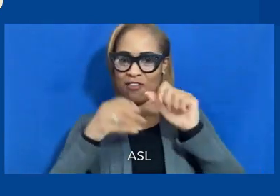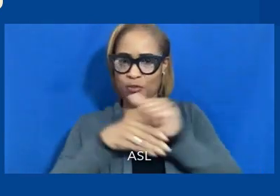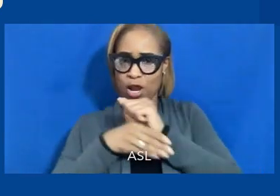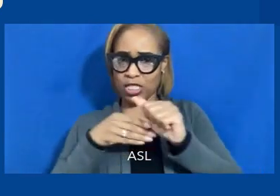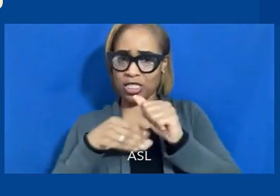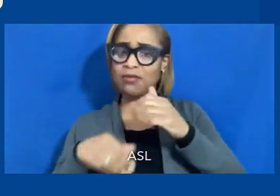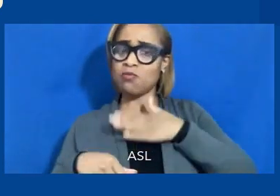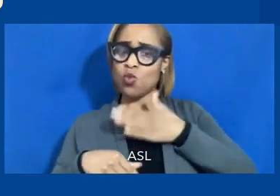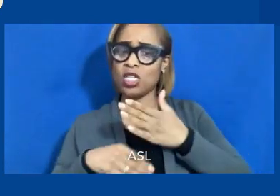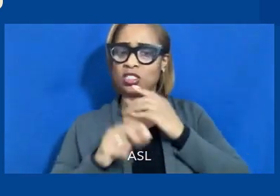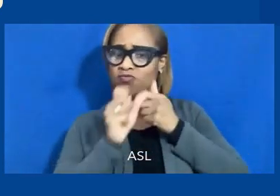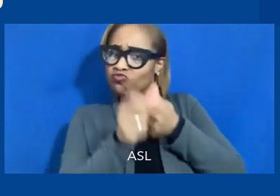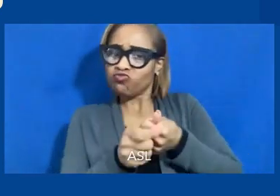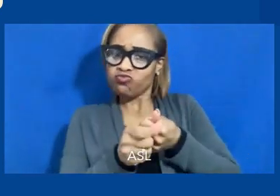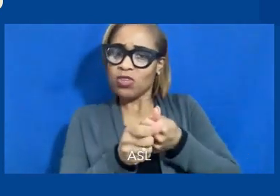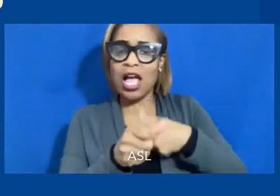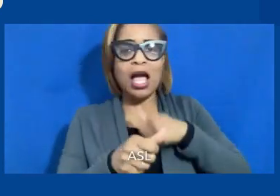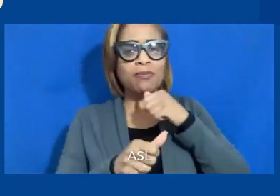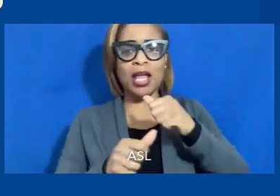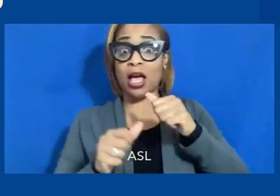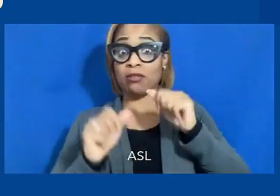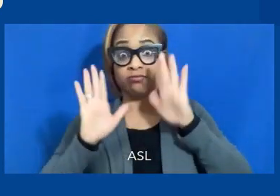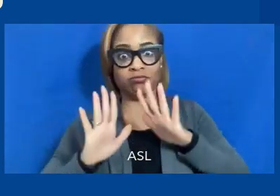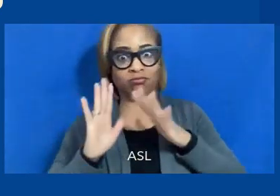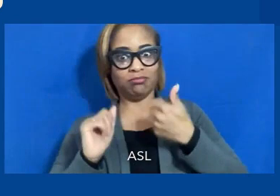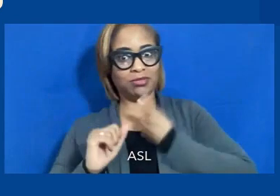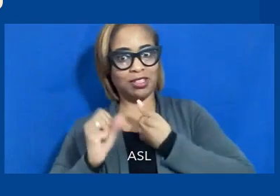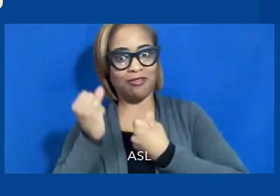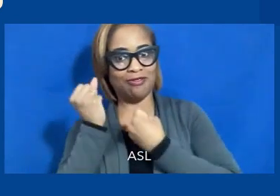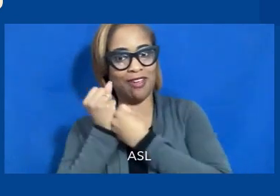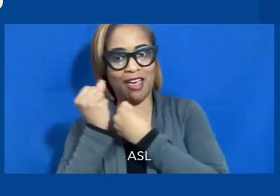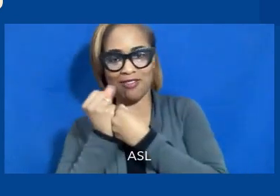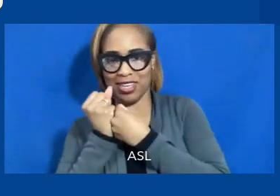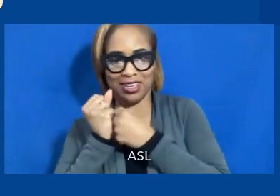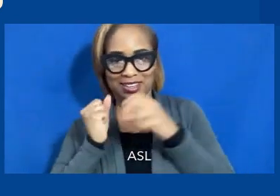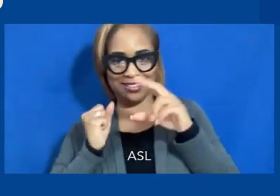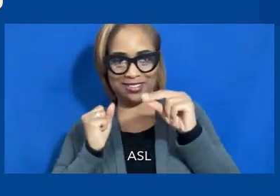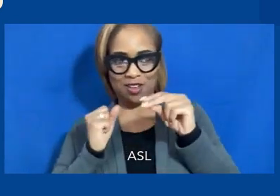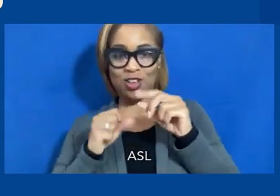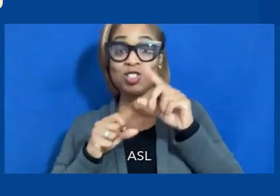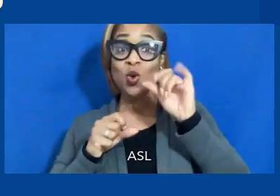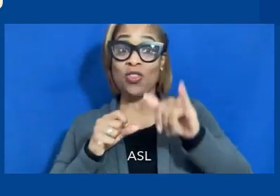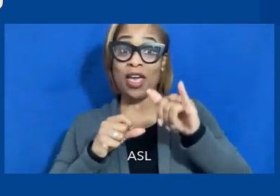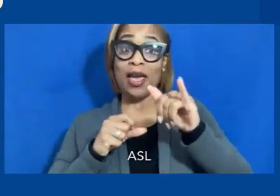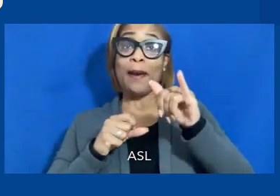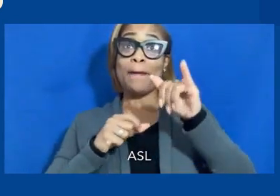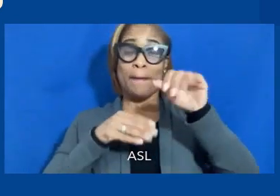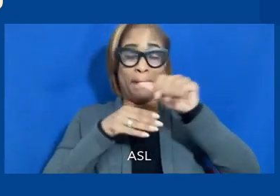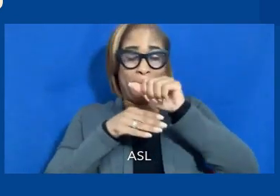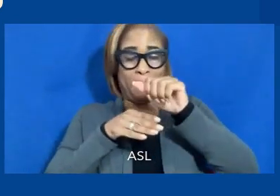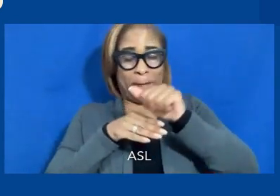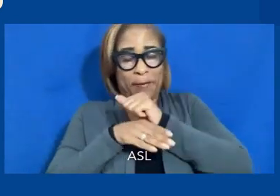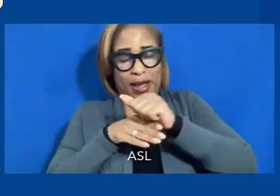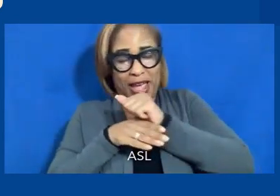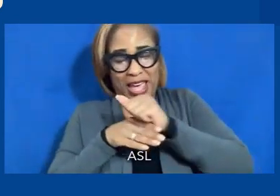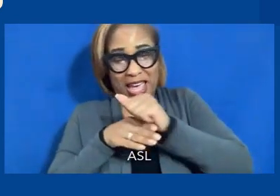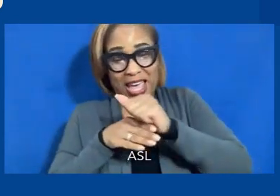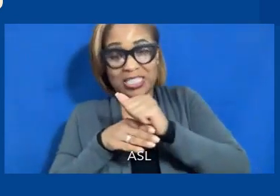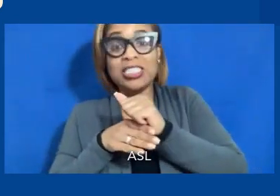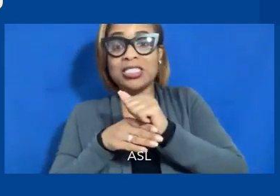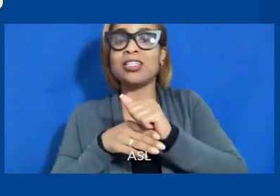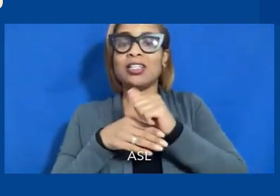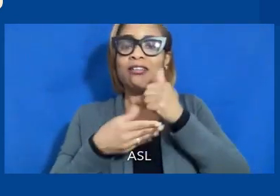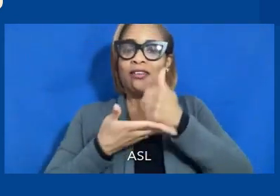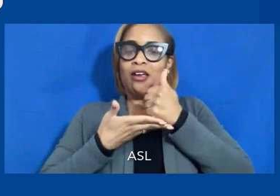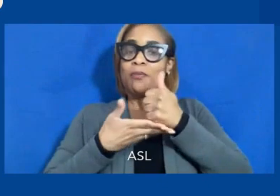not super great at self-advocacy, so that muscle memory took me a long way. If I hadn't learned it, I